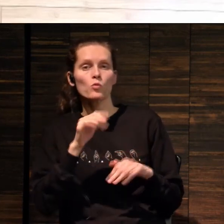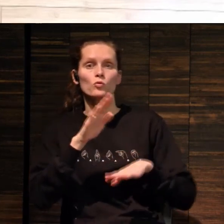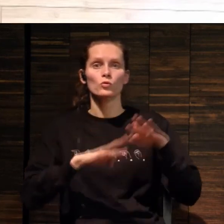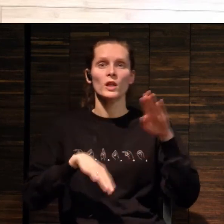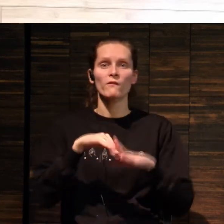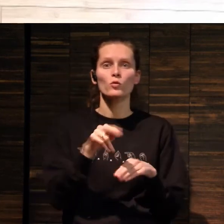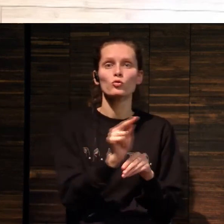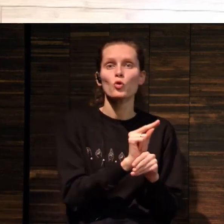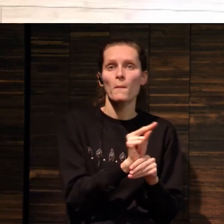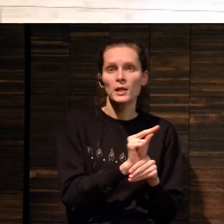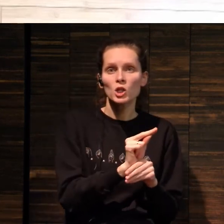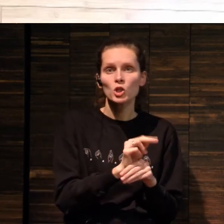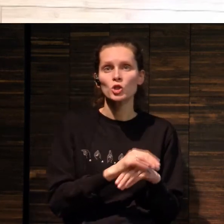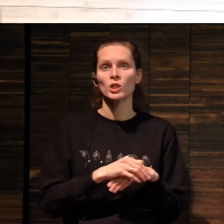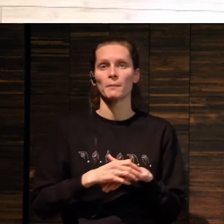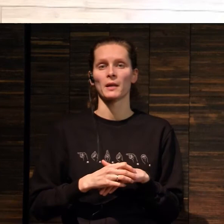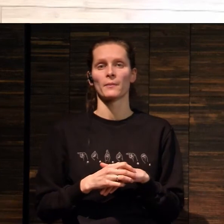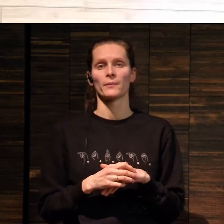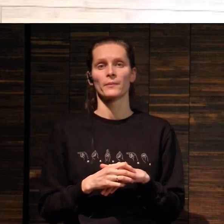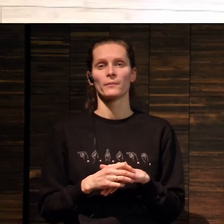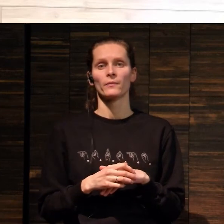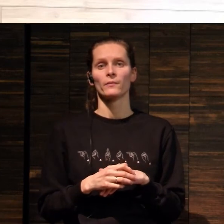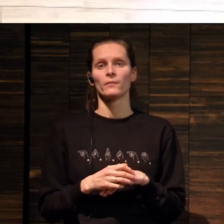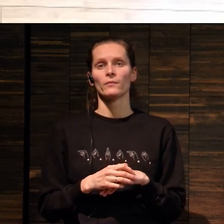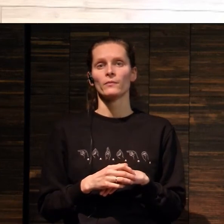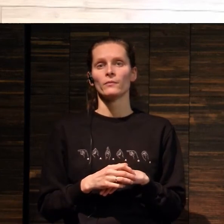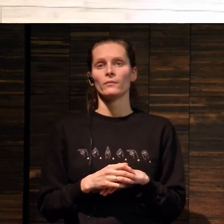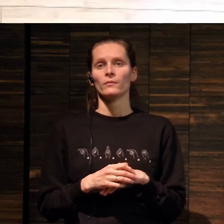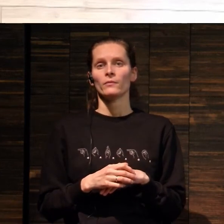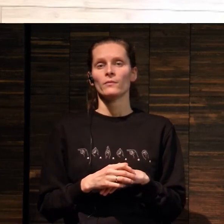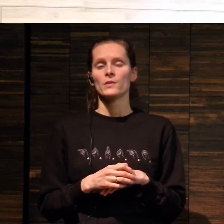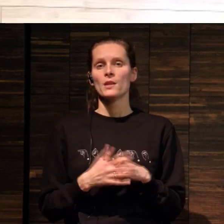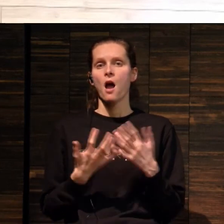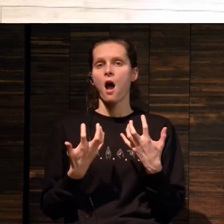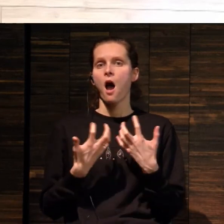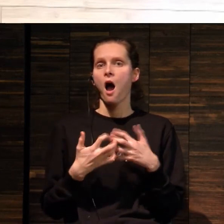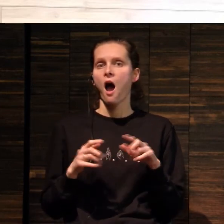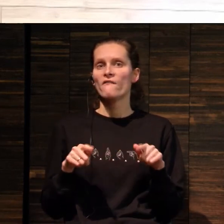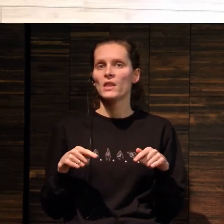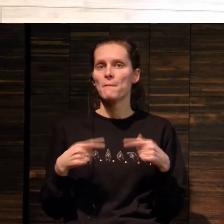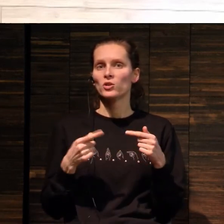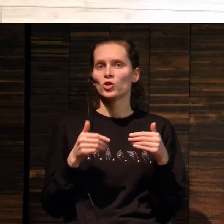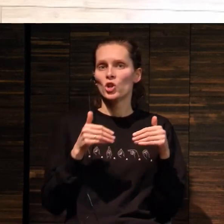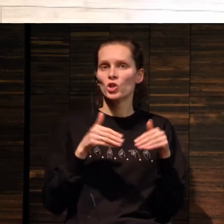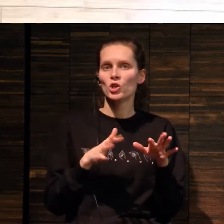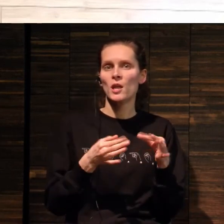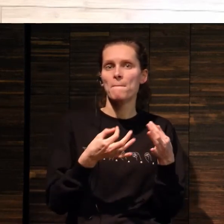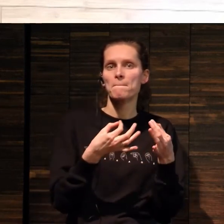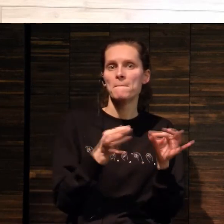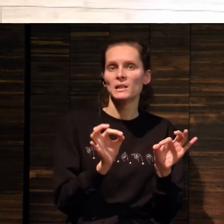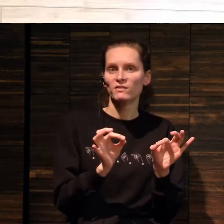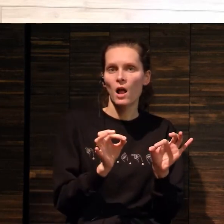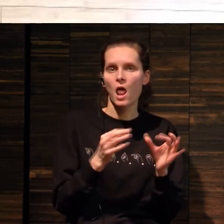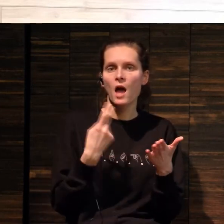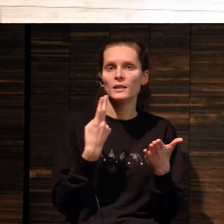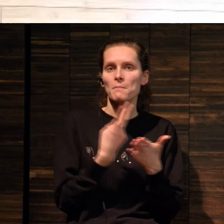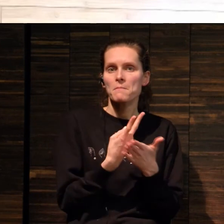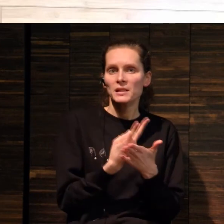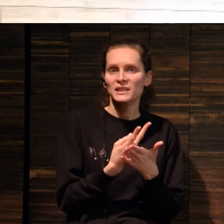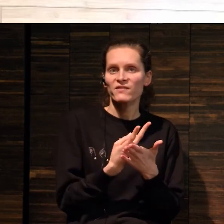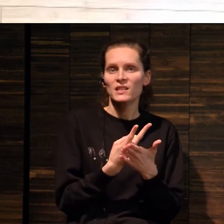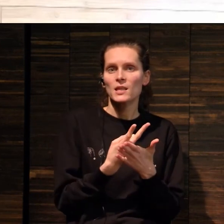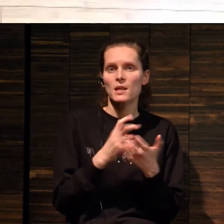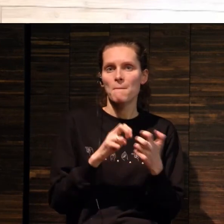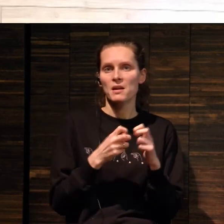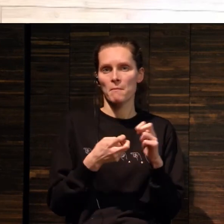you need manual remediation still. Nothing will replace that. But you're looking at time. The